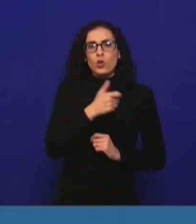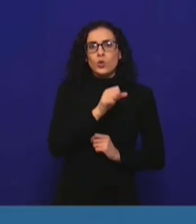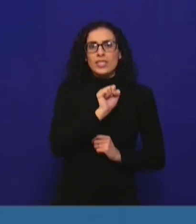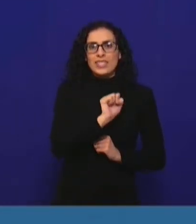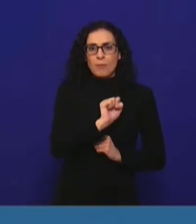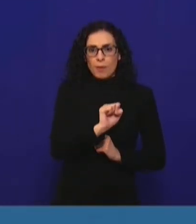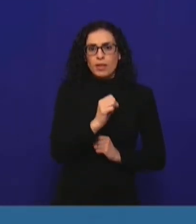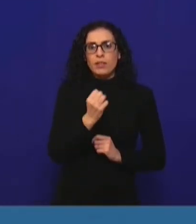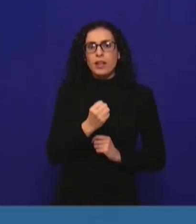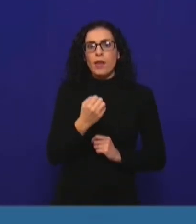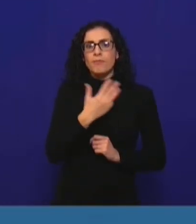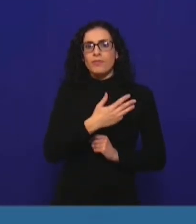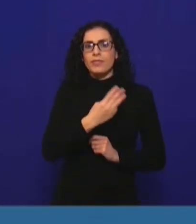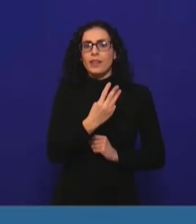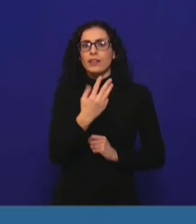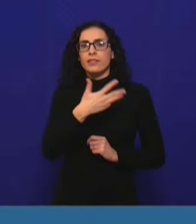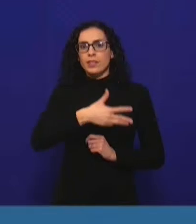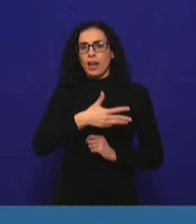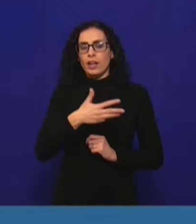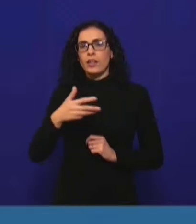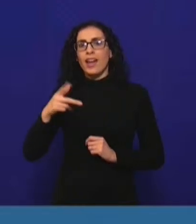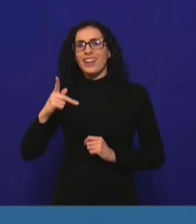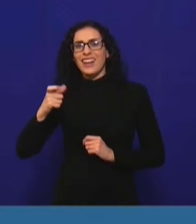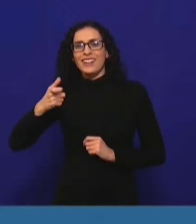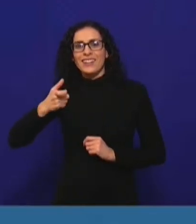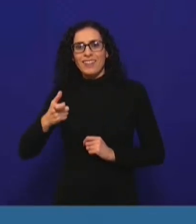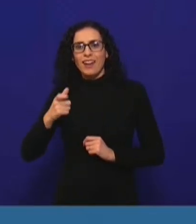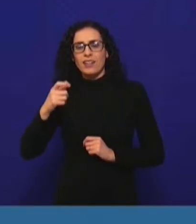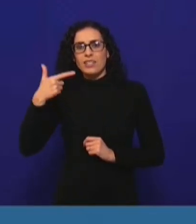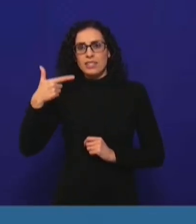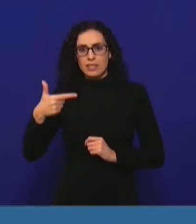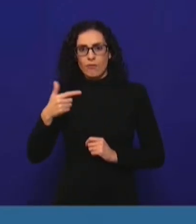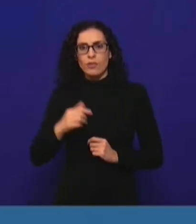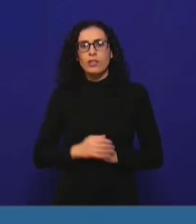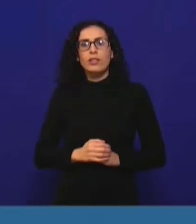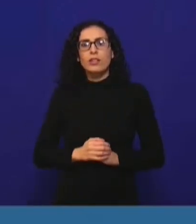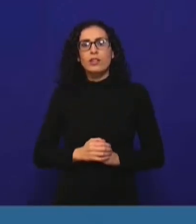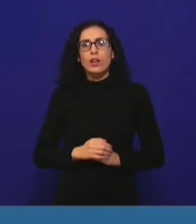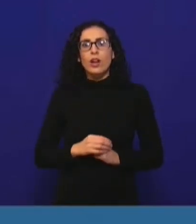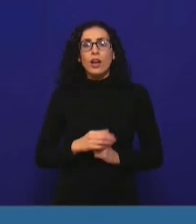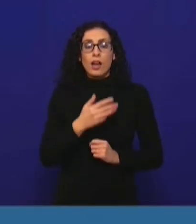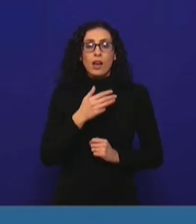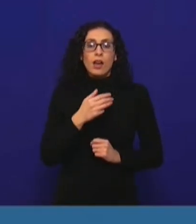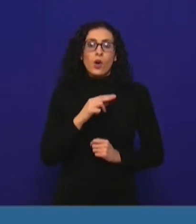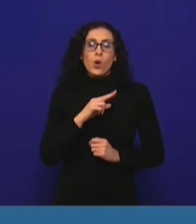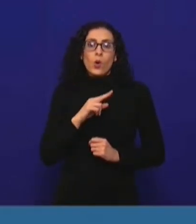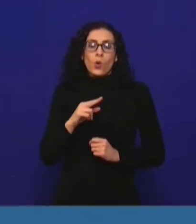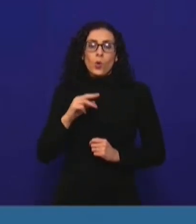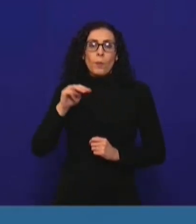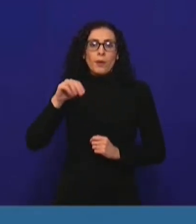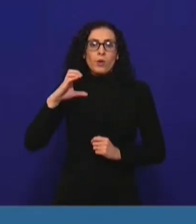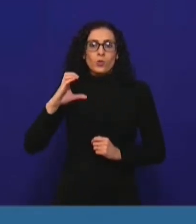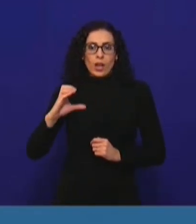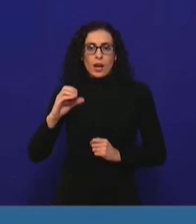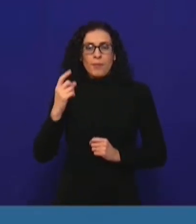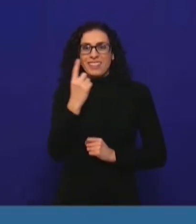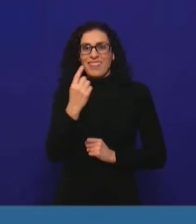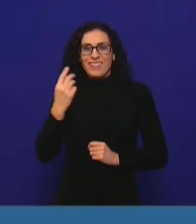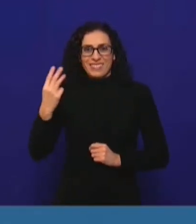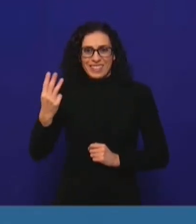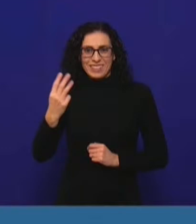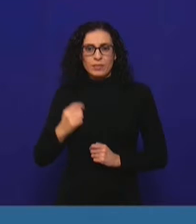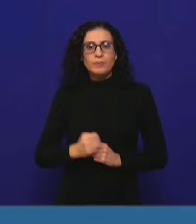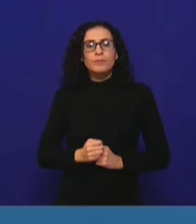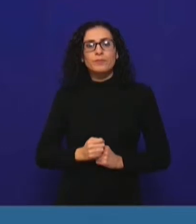Samaritan għandna 39 ukoll bħalma qegħdin taraw qed jonqos in-numru fil-Good Samaritan, Mount Carmel għandna 13 persuna